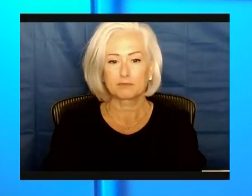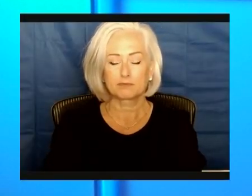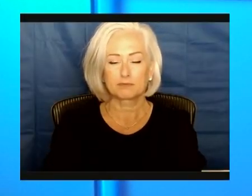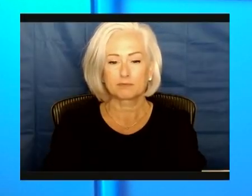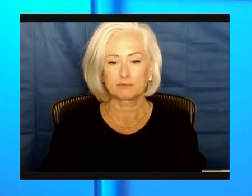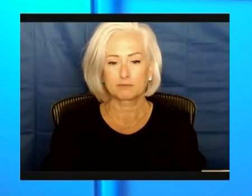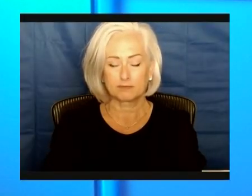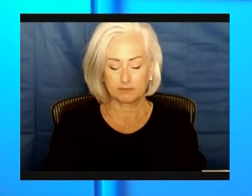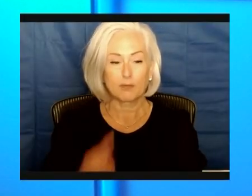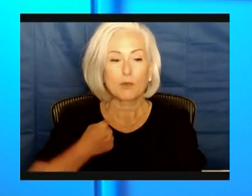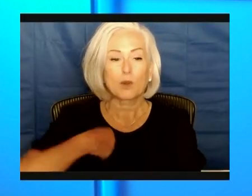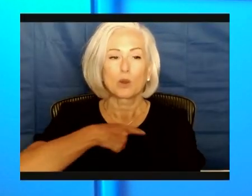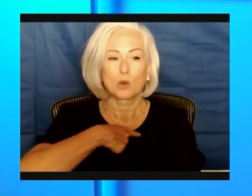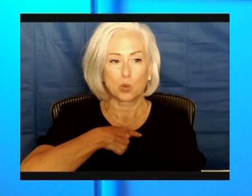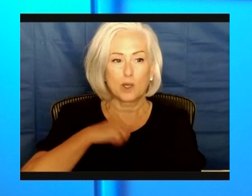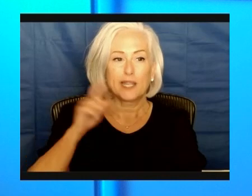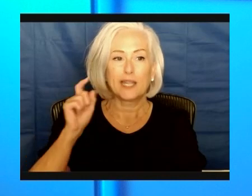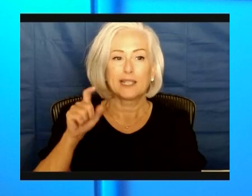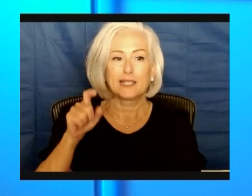need more